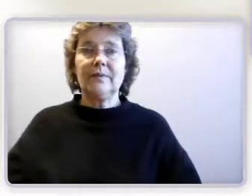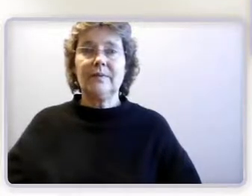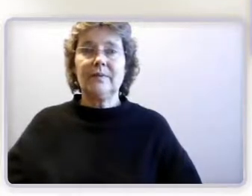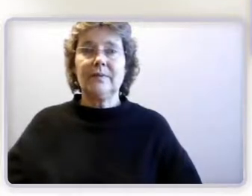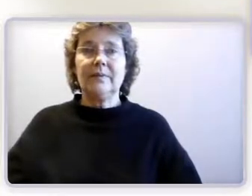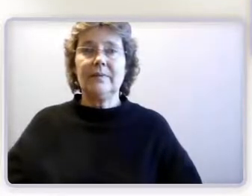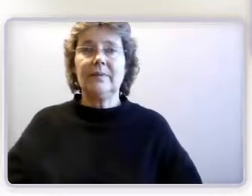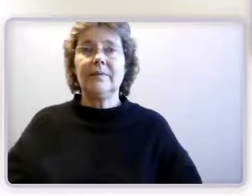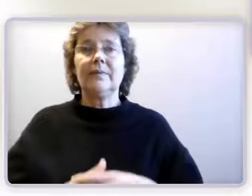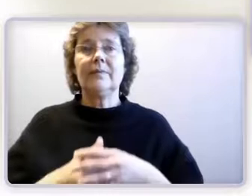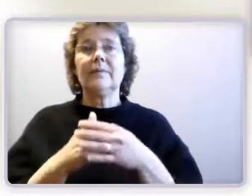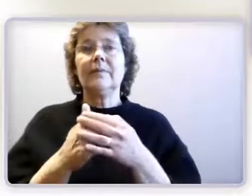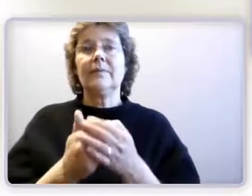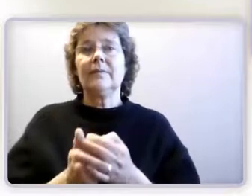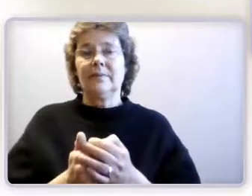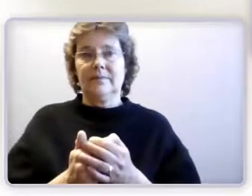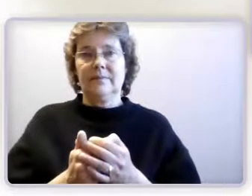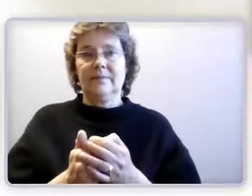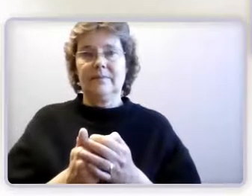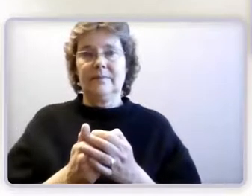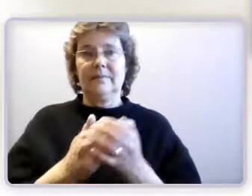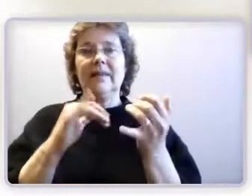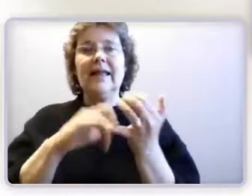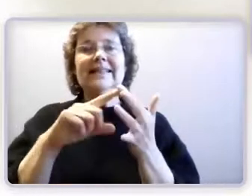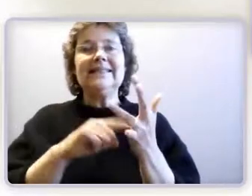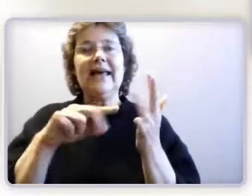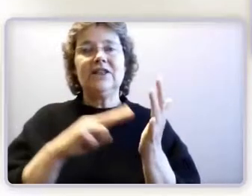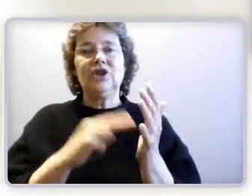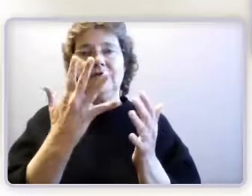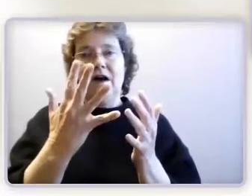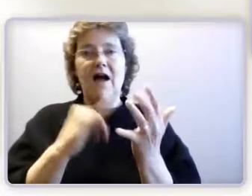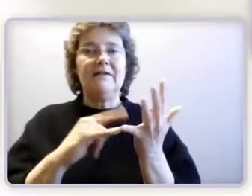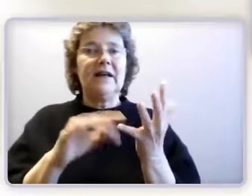This particular section here, section 5, subsection 4,